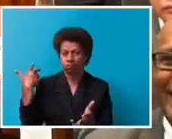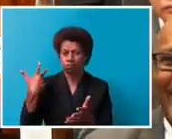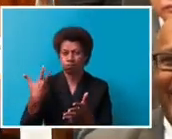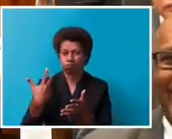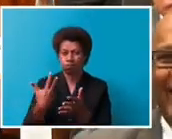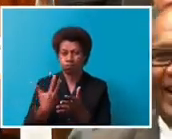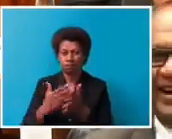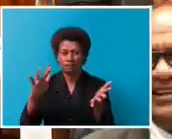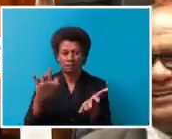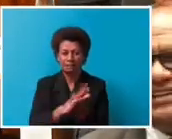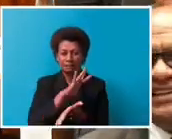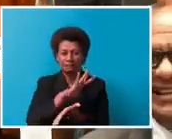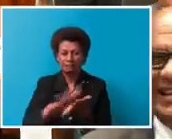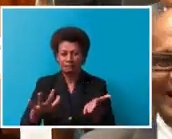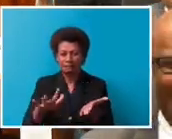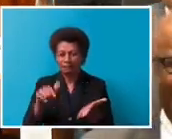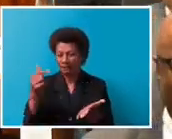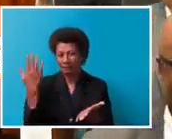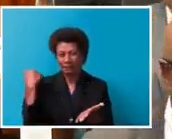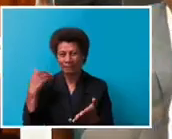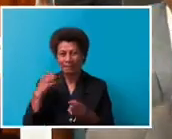government. And Mr.